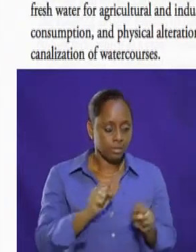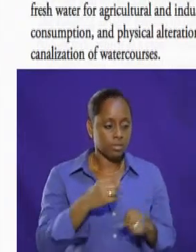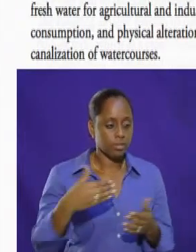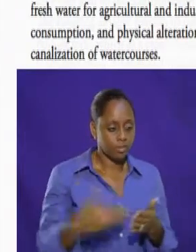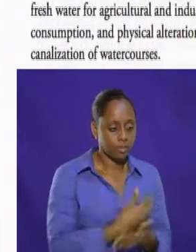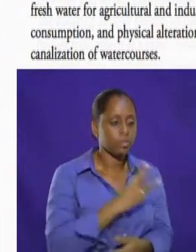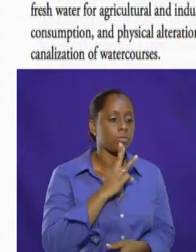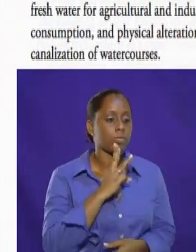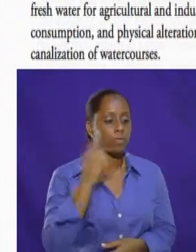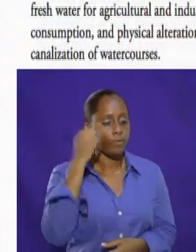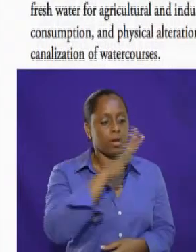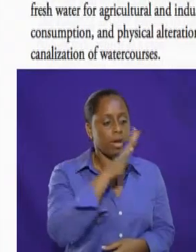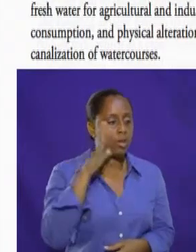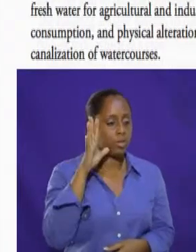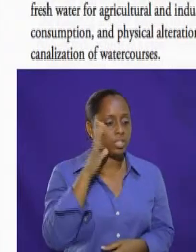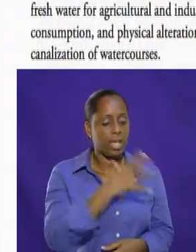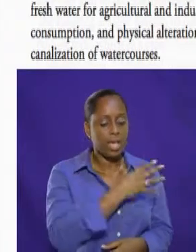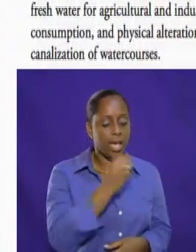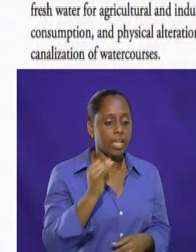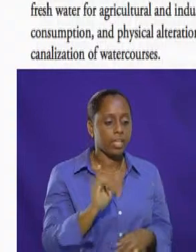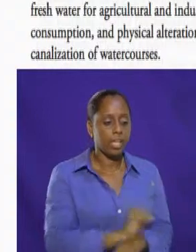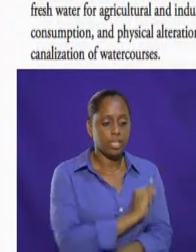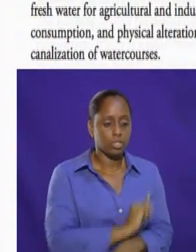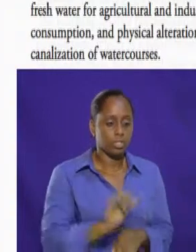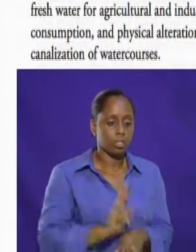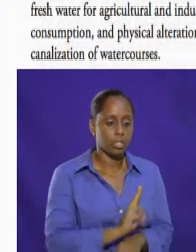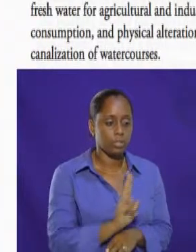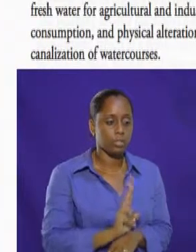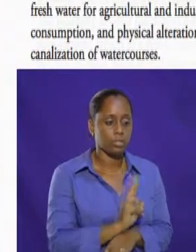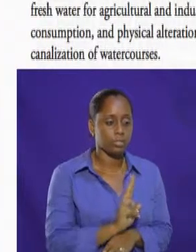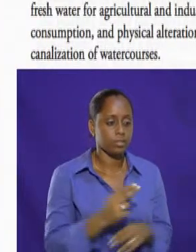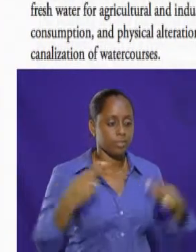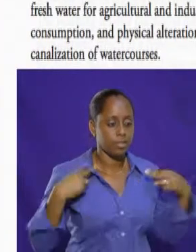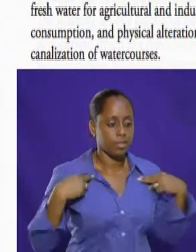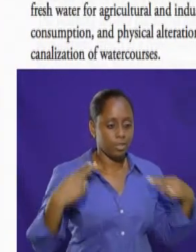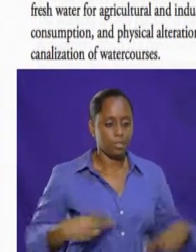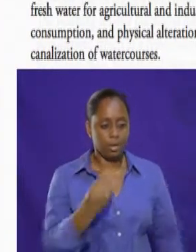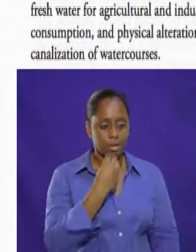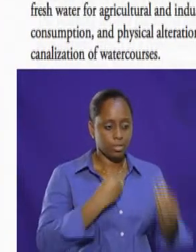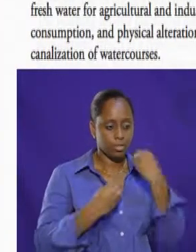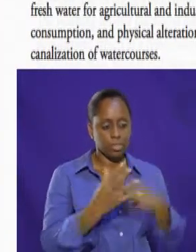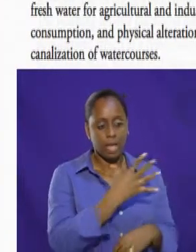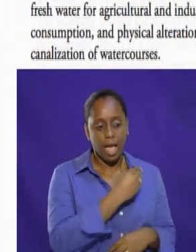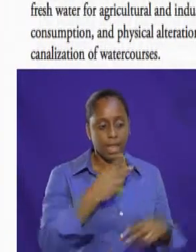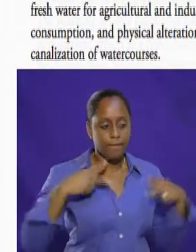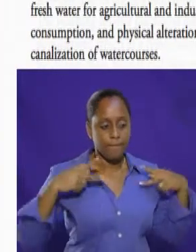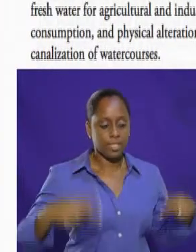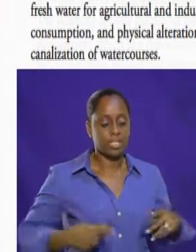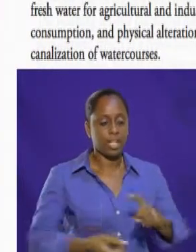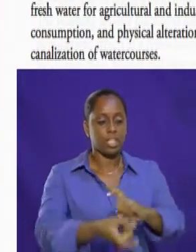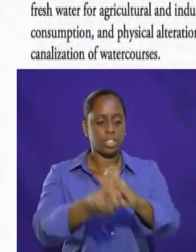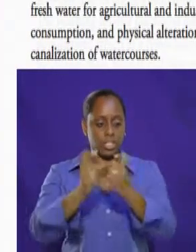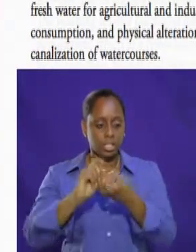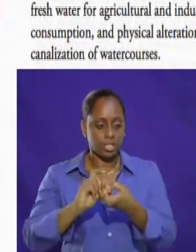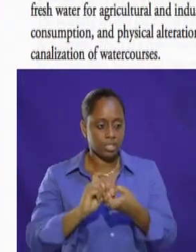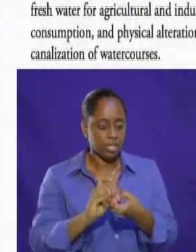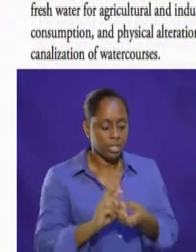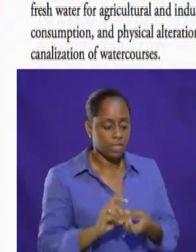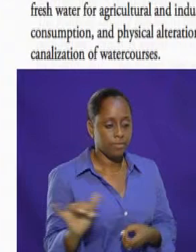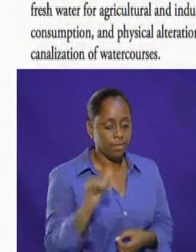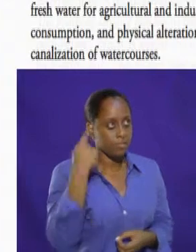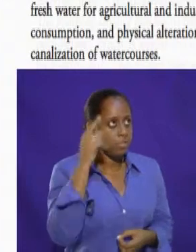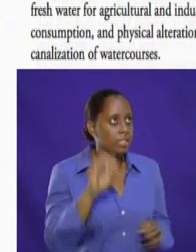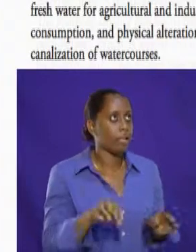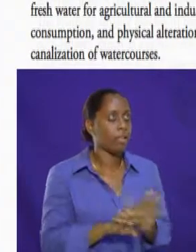climate change, the extraction of fresh water for agricultural and industrial use, human